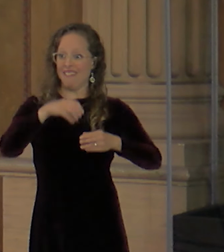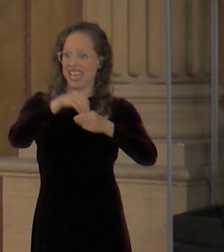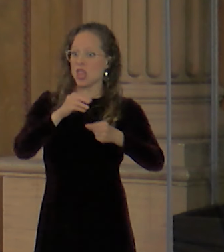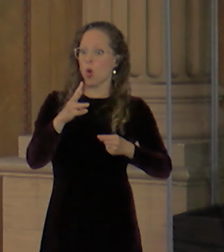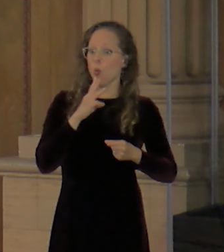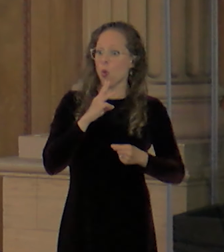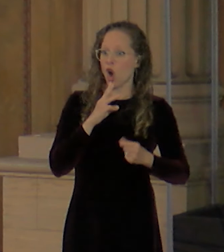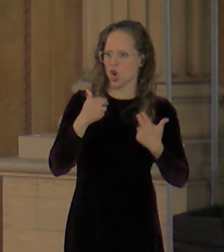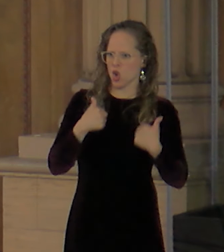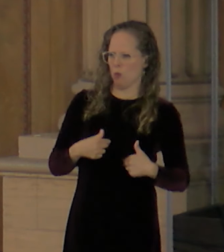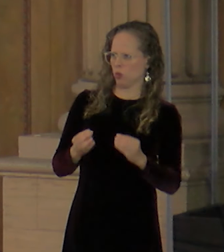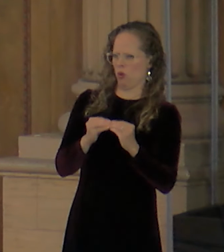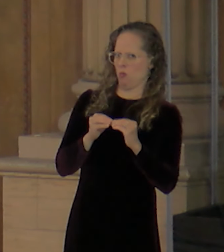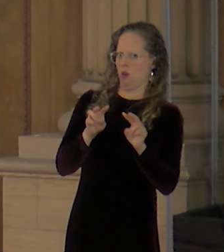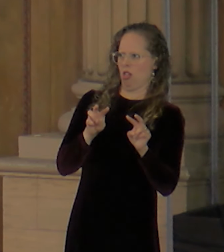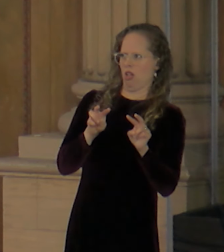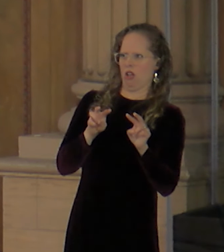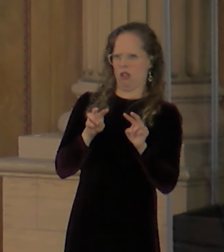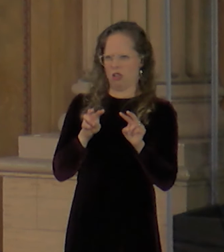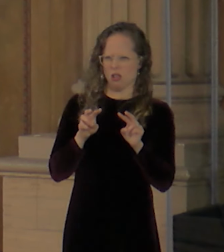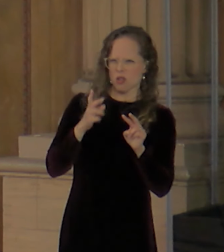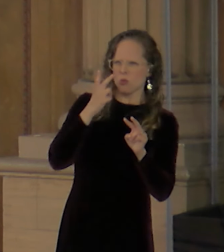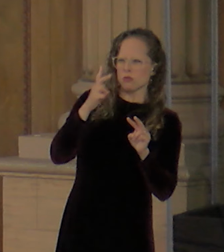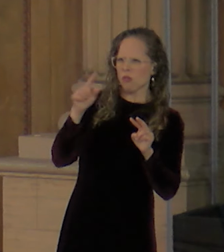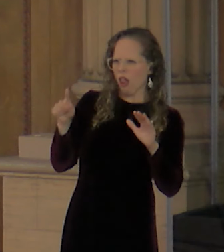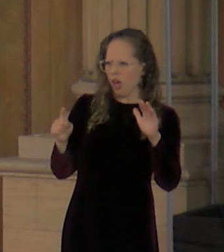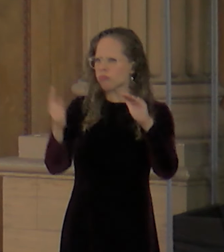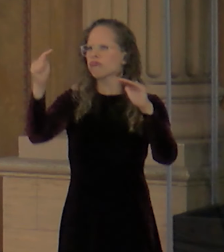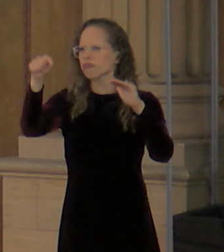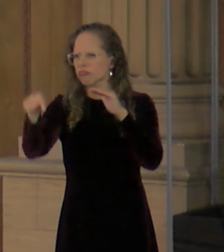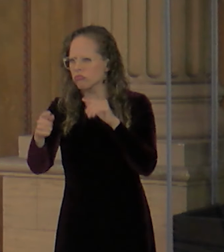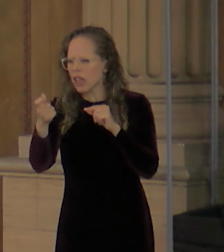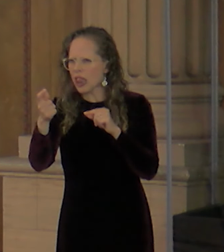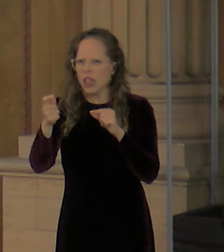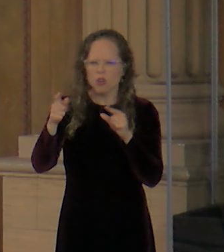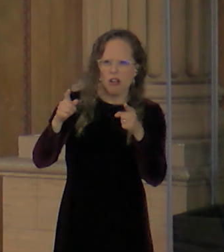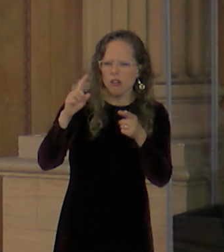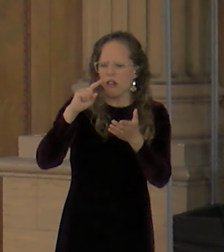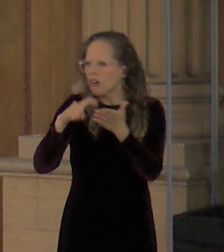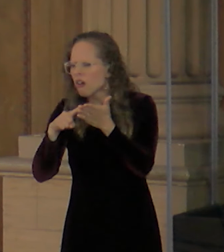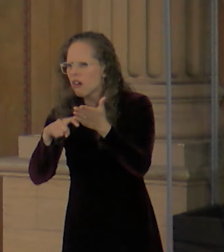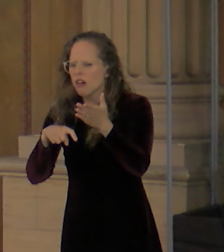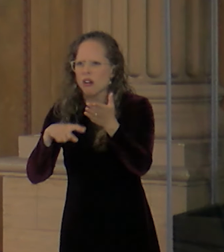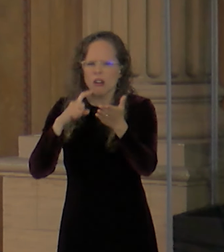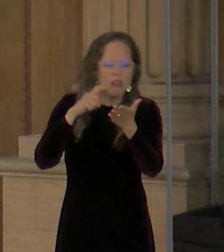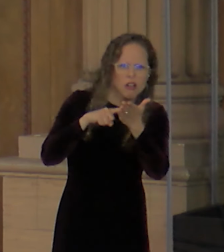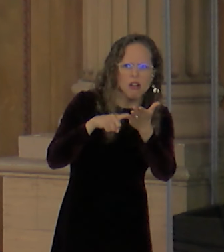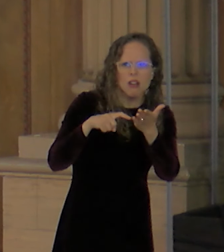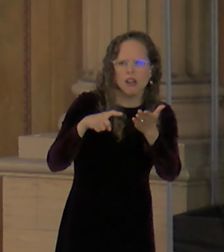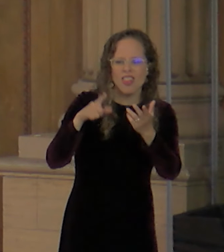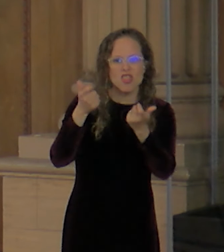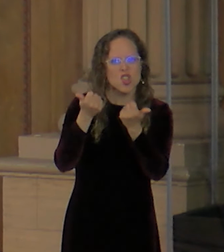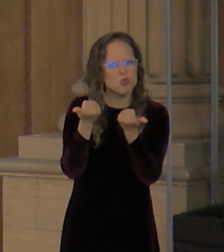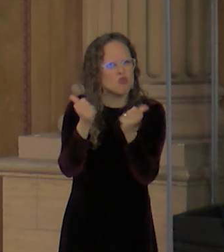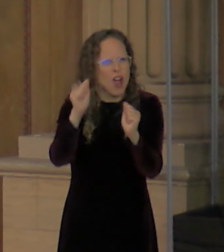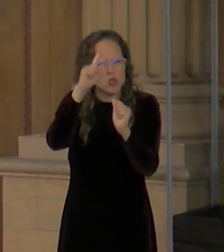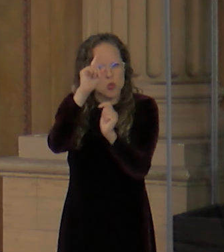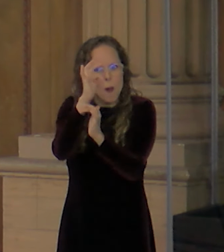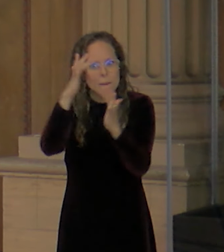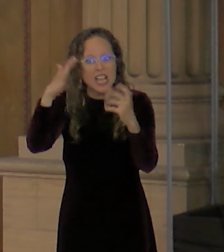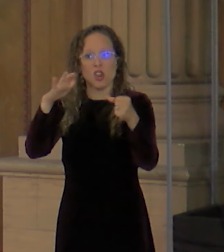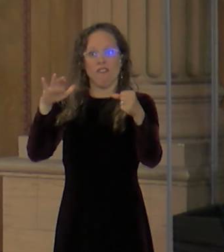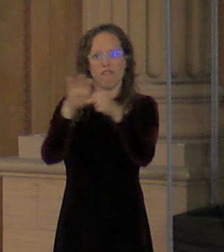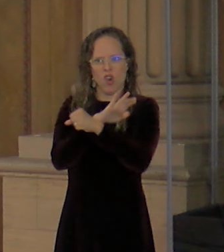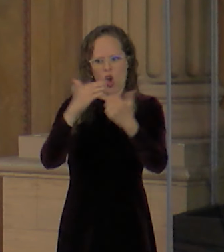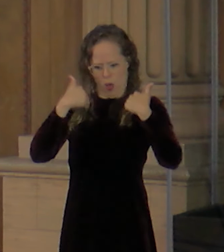mysterious to people. They only saw parts of it. So as parts of it would come up above the water, their imaginations would run wild. They didn't know what the rest of it even looked like. And so if you